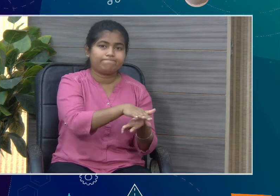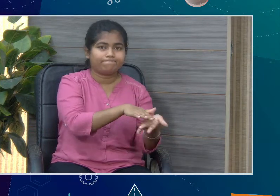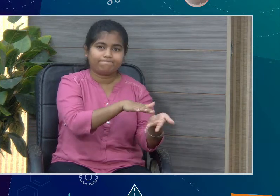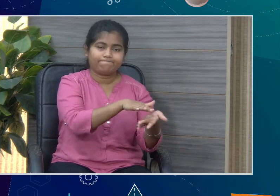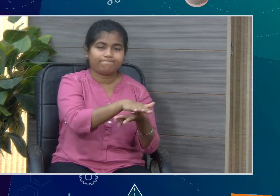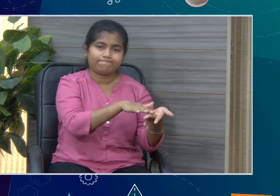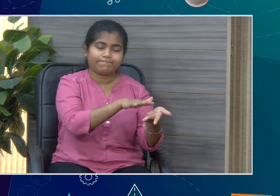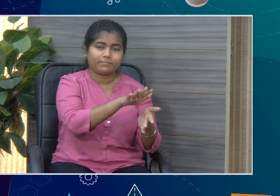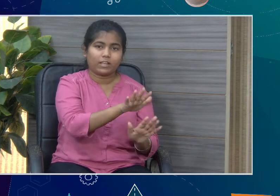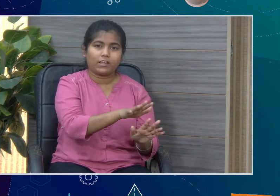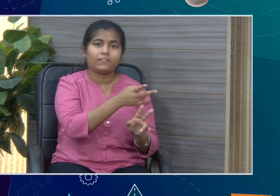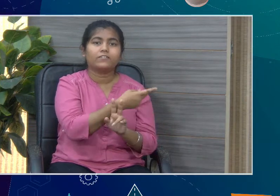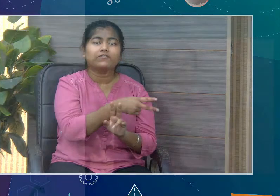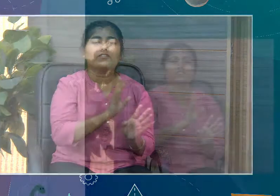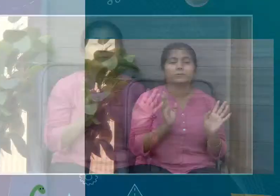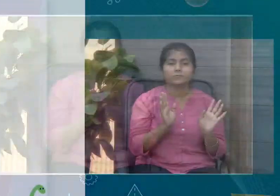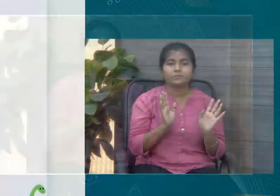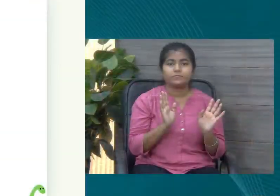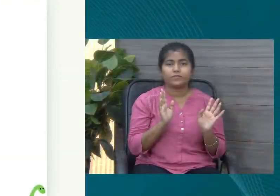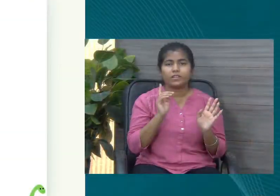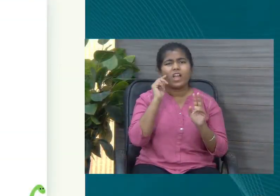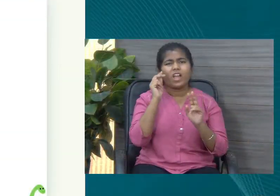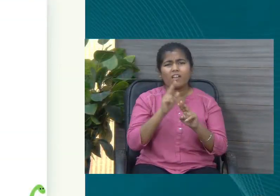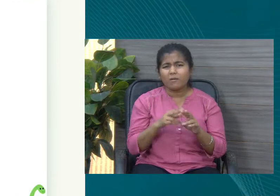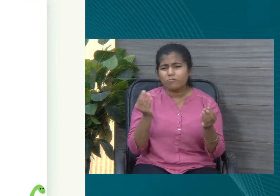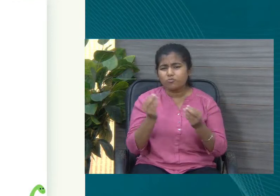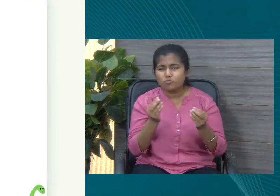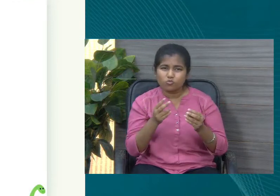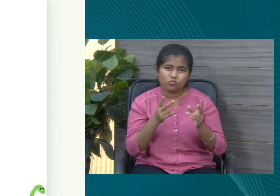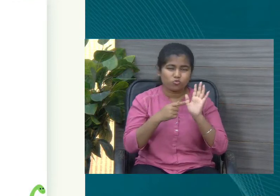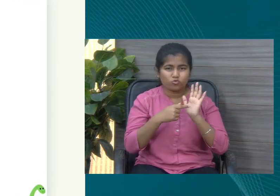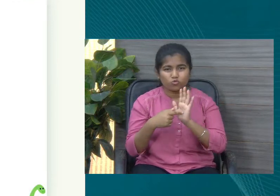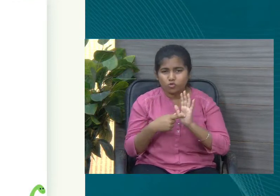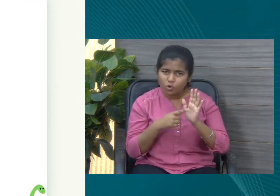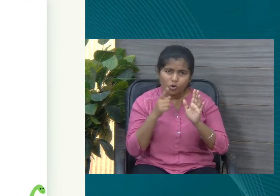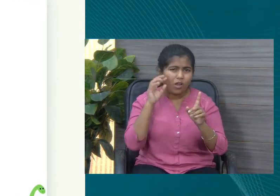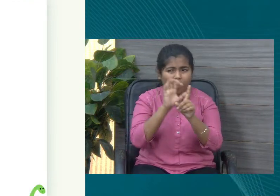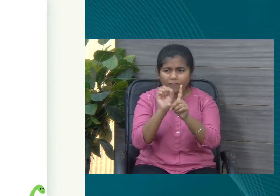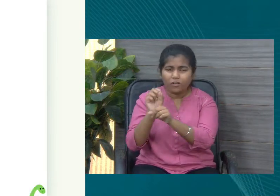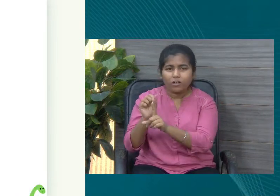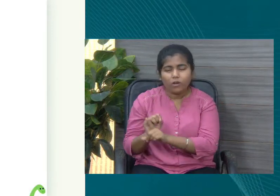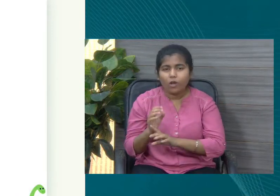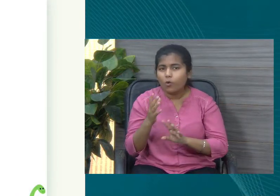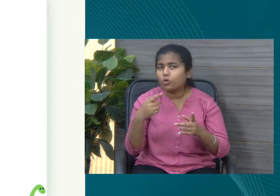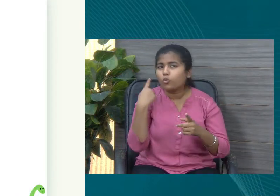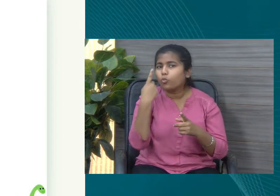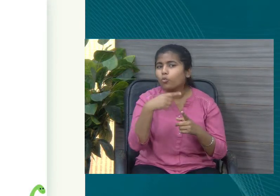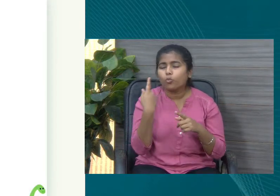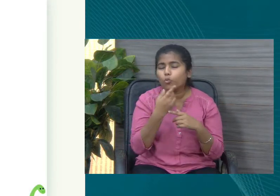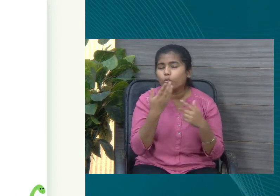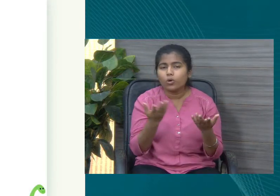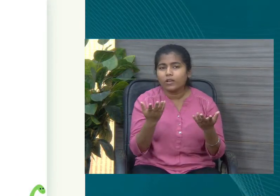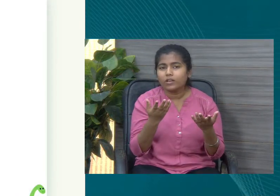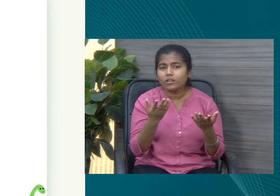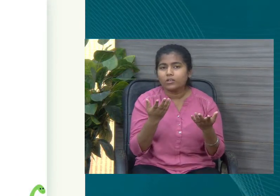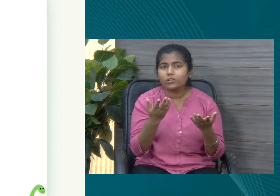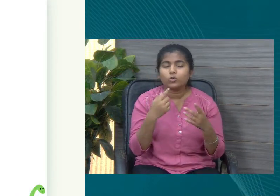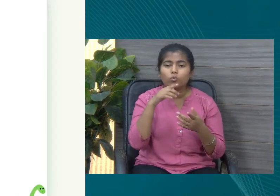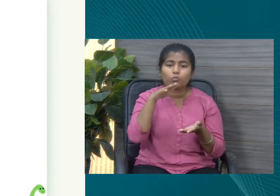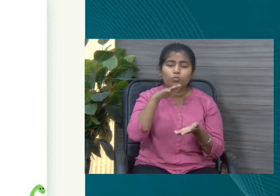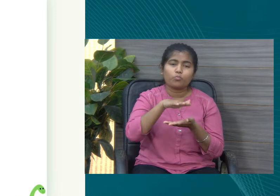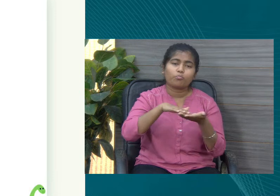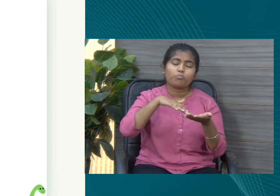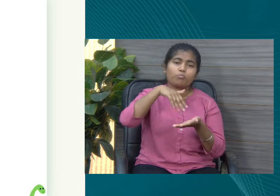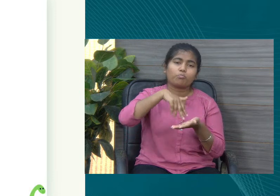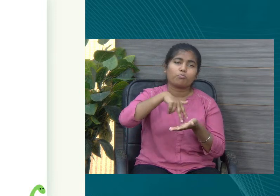some these footprints, can you identify on our screen? We can see. Can you identify these footprints? Ma'am,